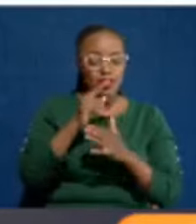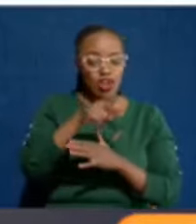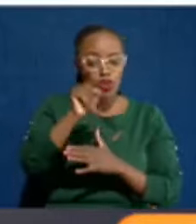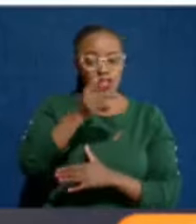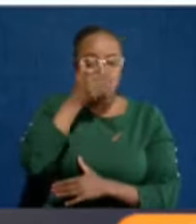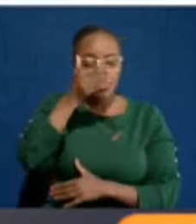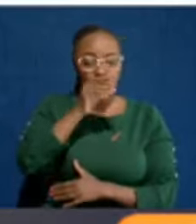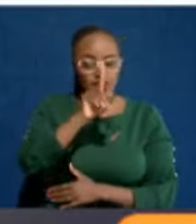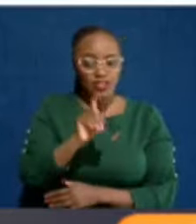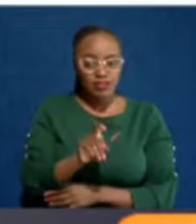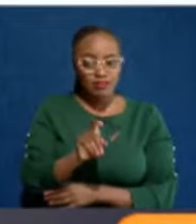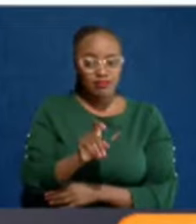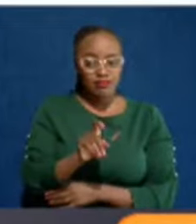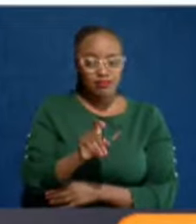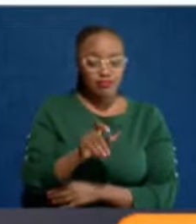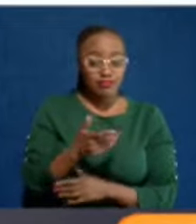answer?